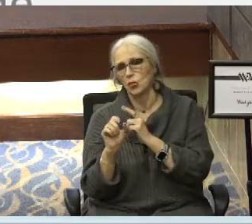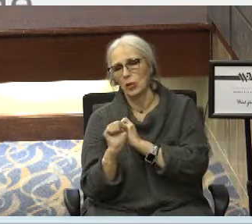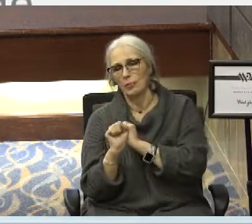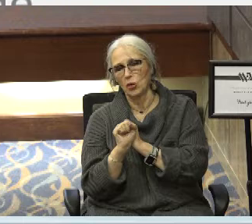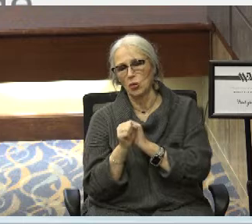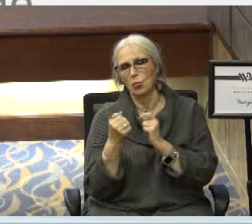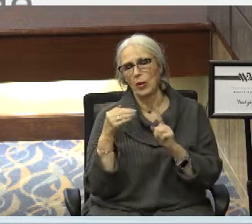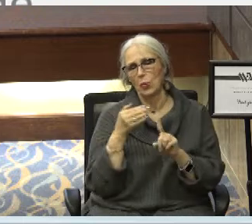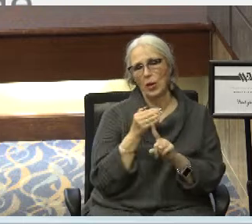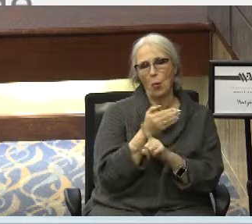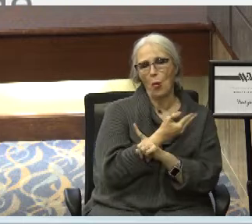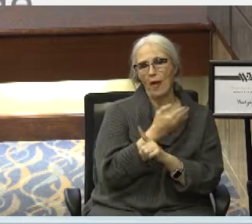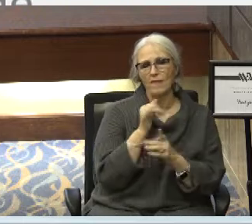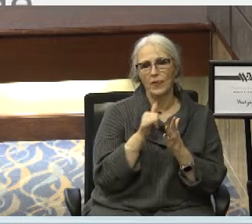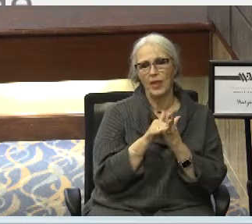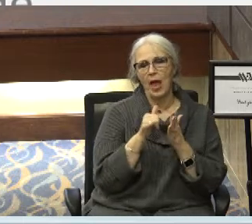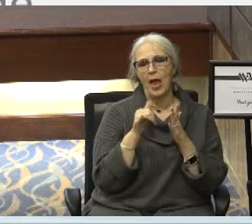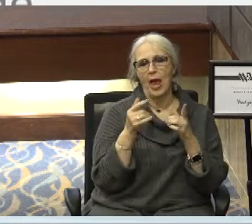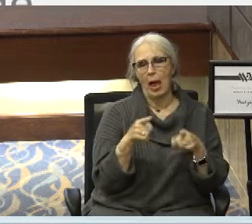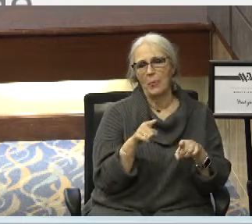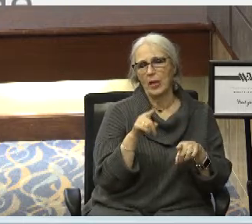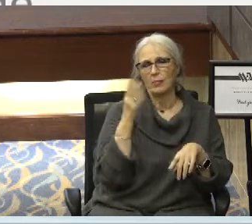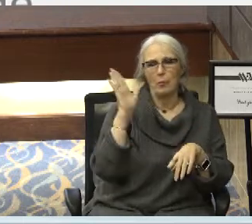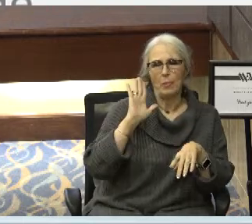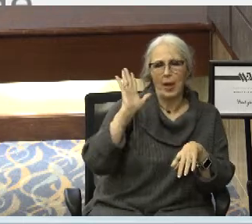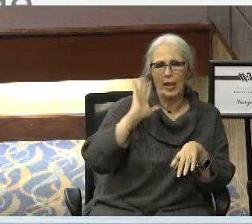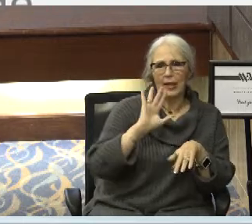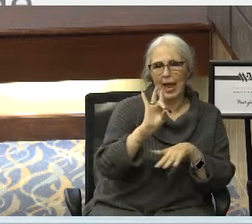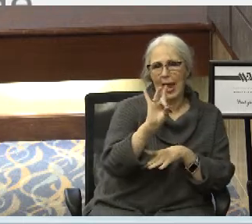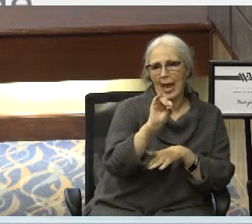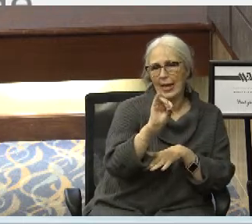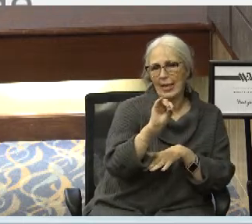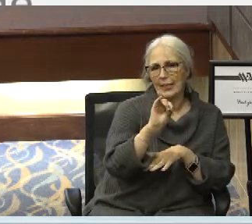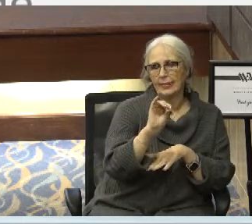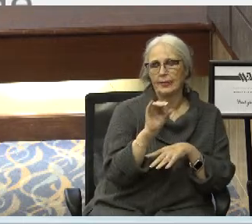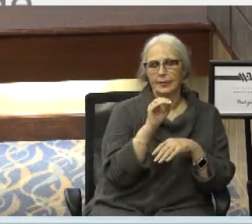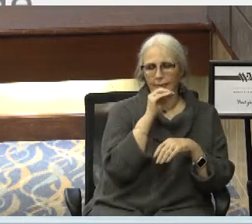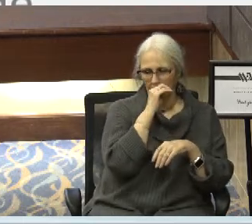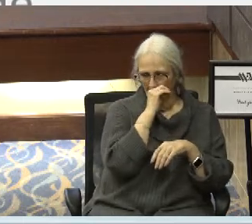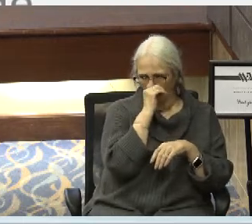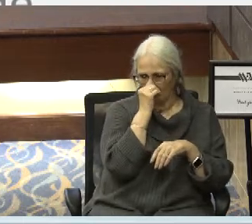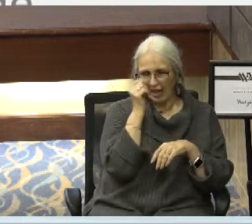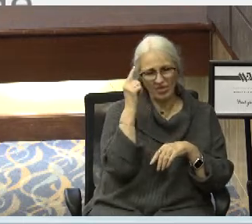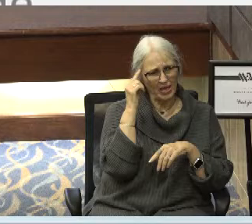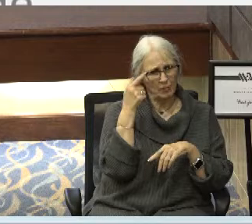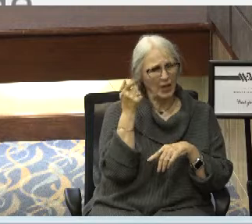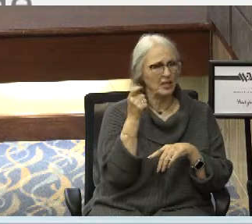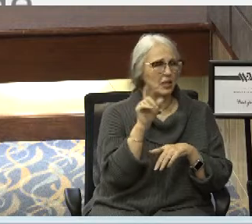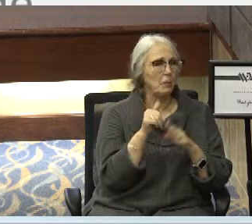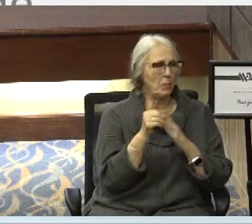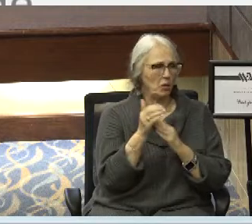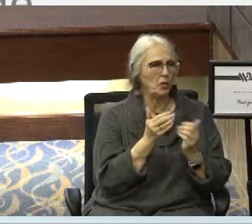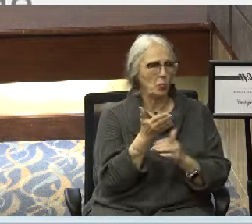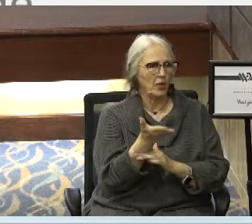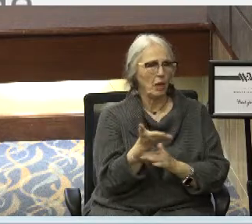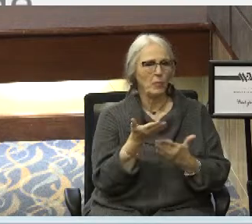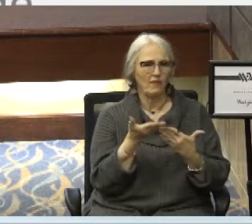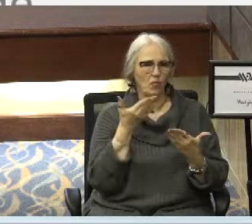away from that in the mid-'80s. So, but I think this situation is opposite. I think that building was there before the zoning was